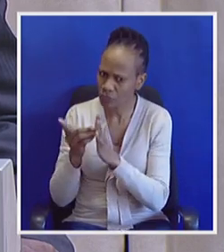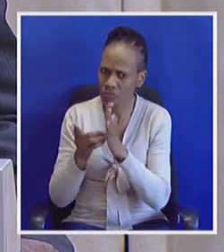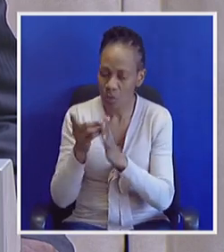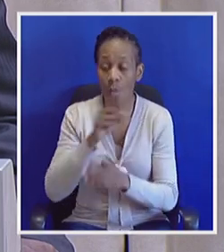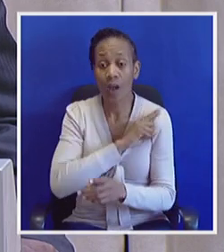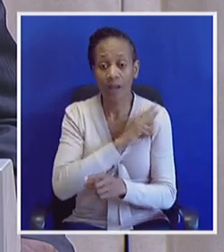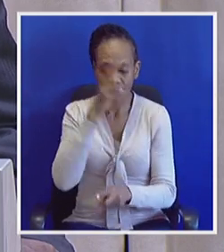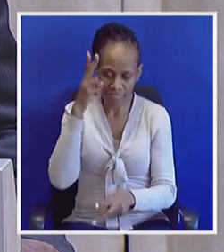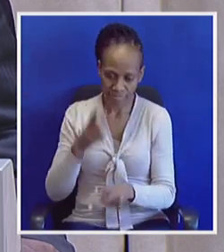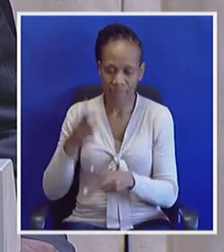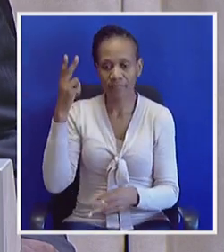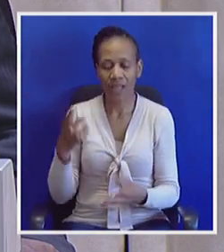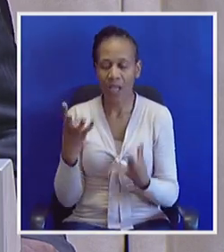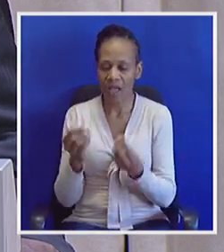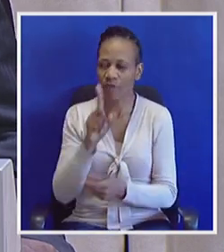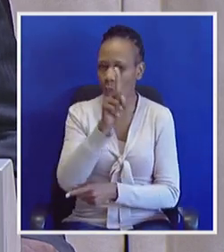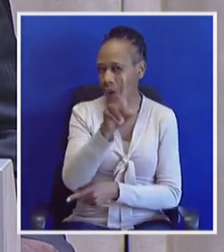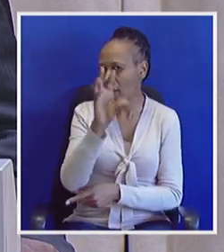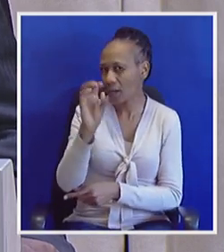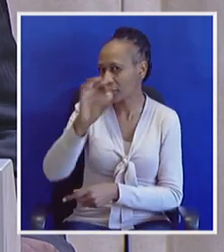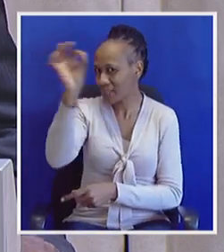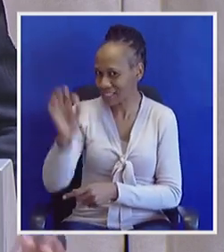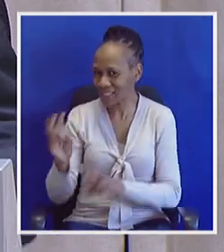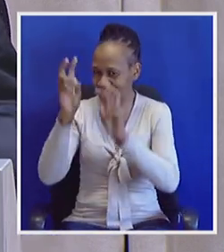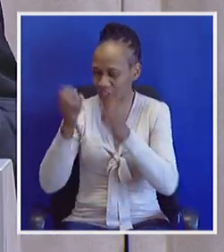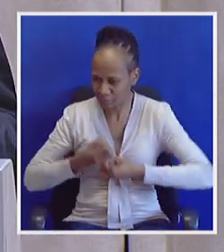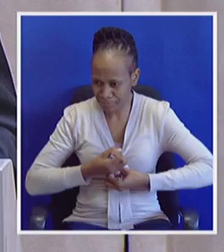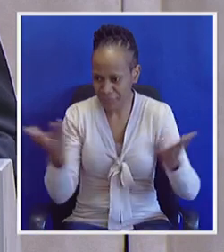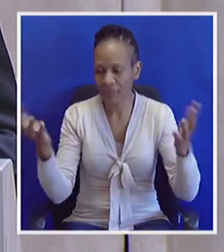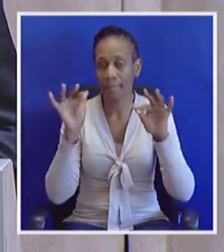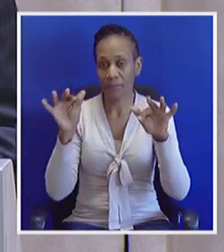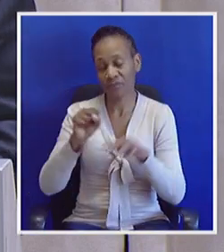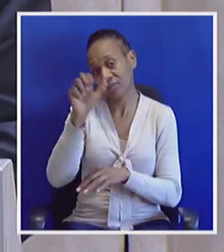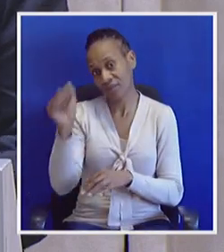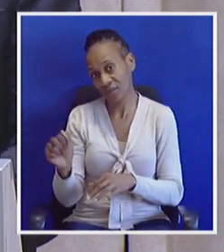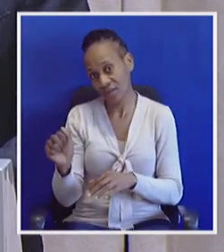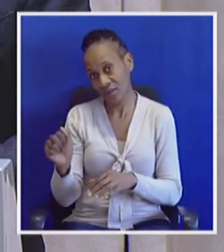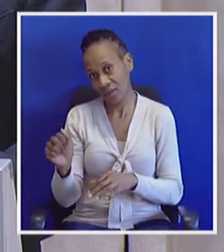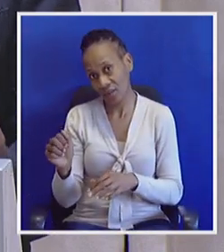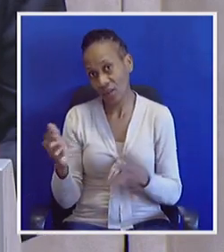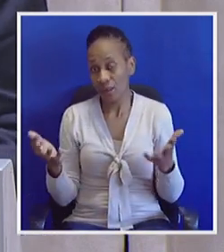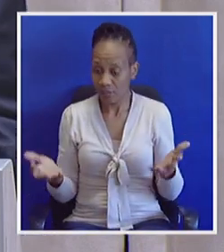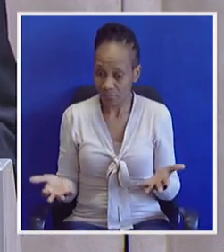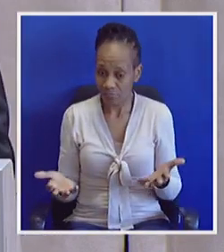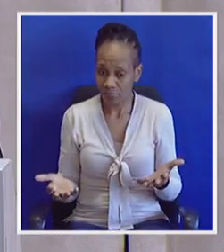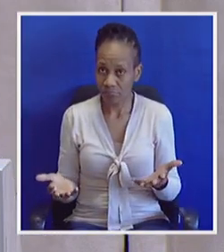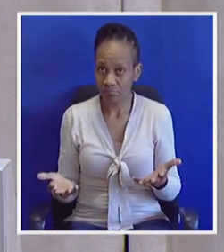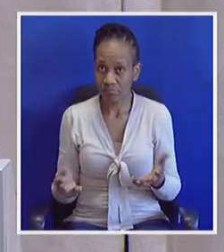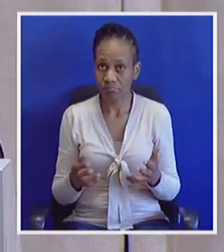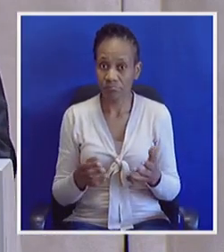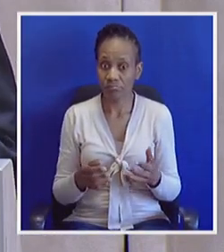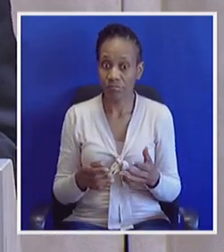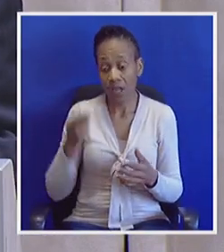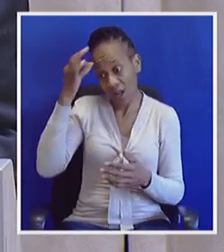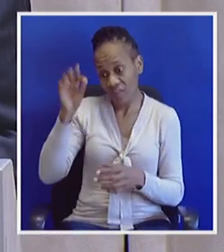end, you have 100% coverage. Now, they seek support from the